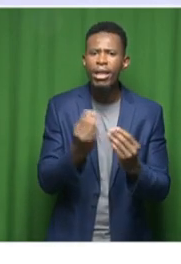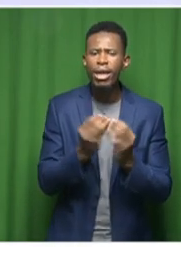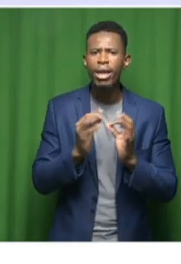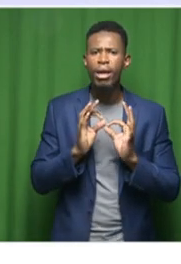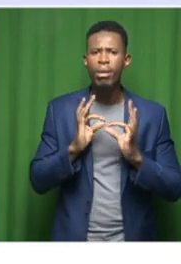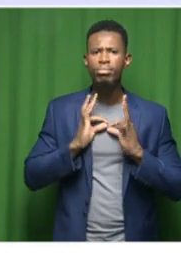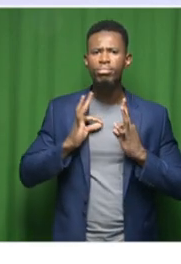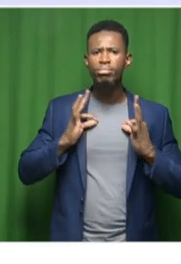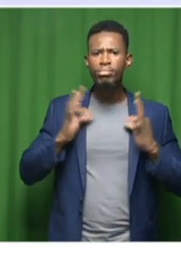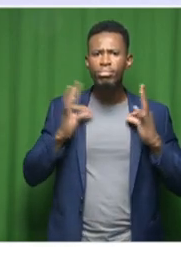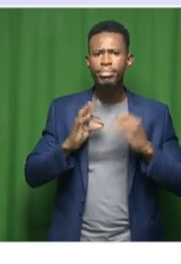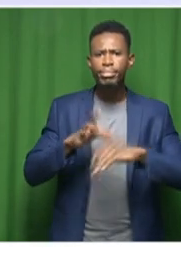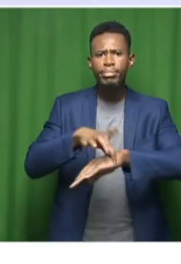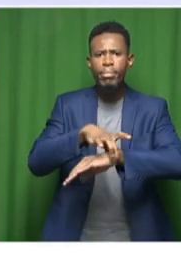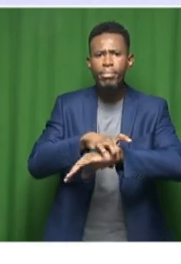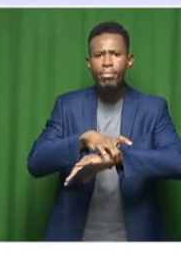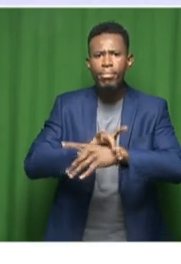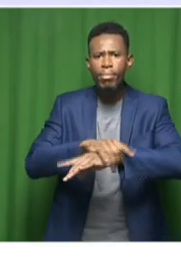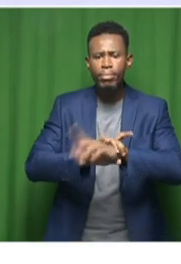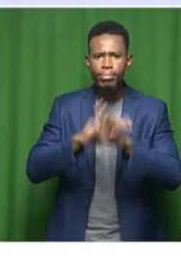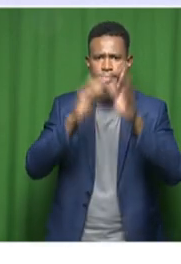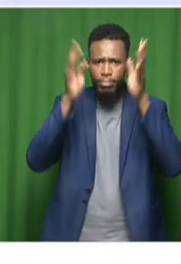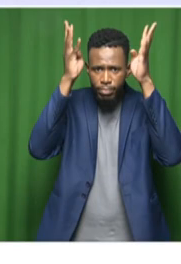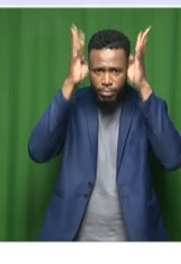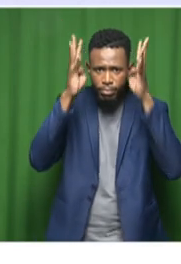no tourism, for instance,